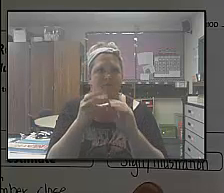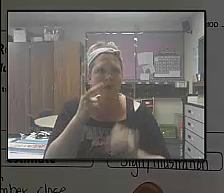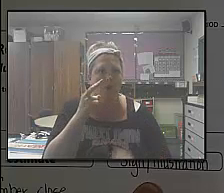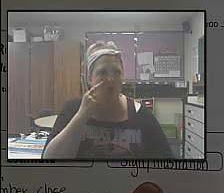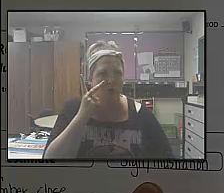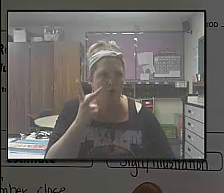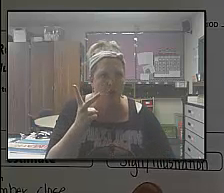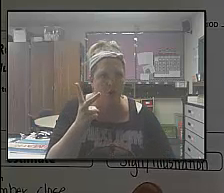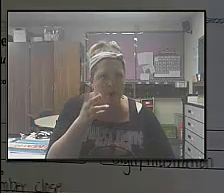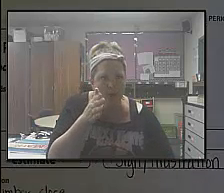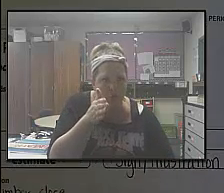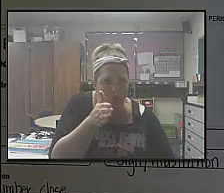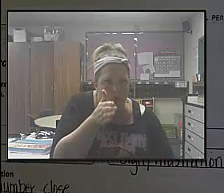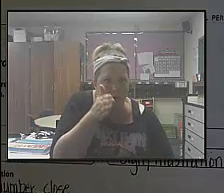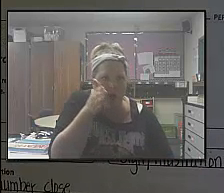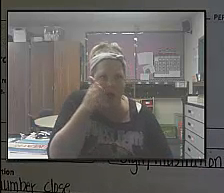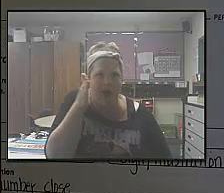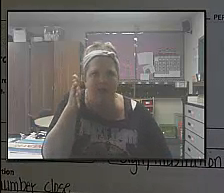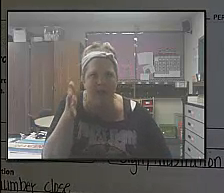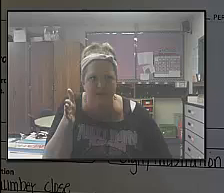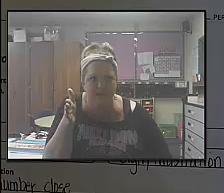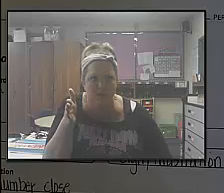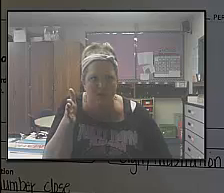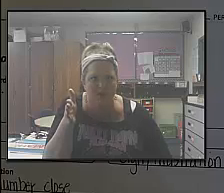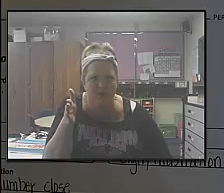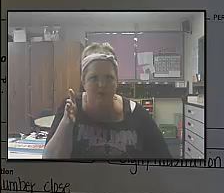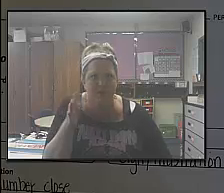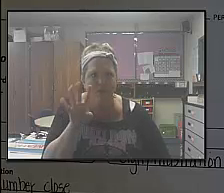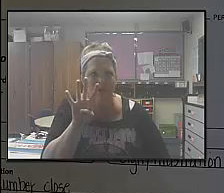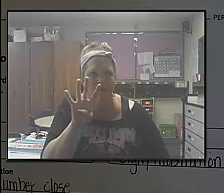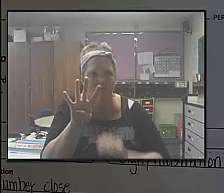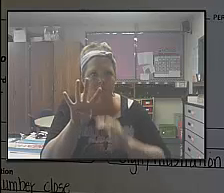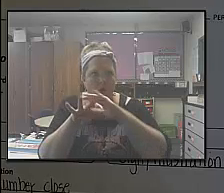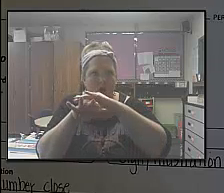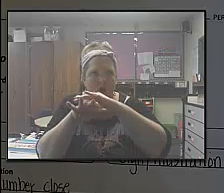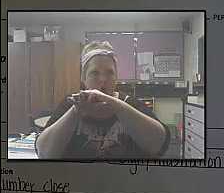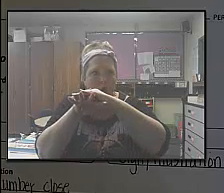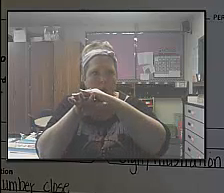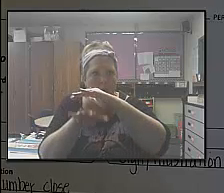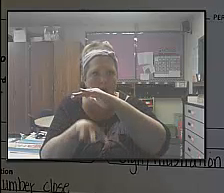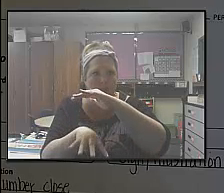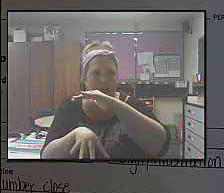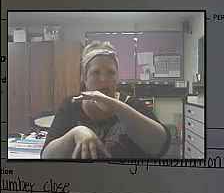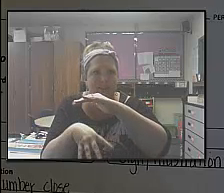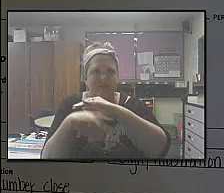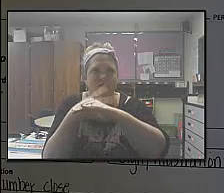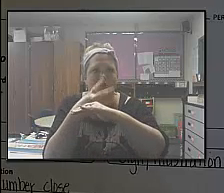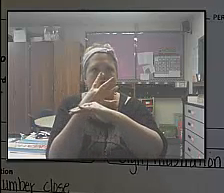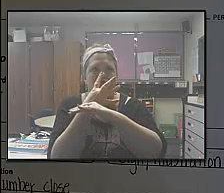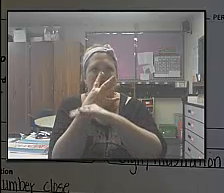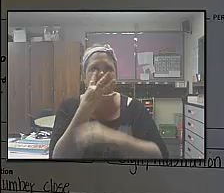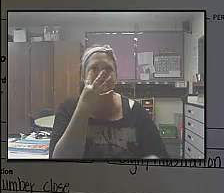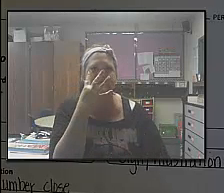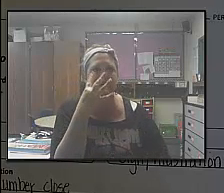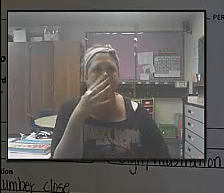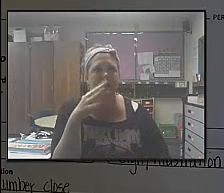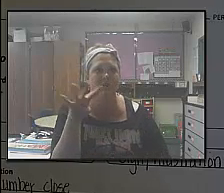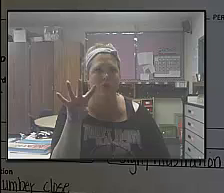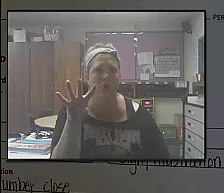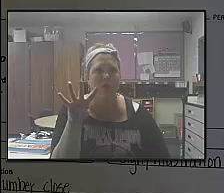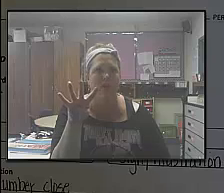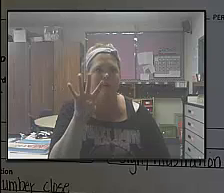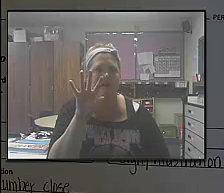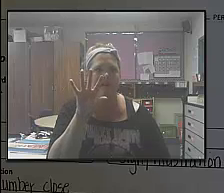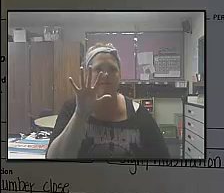pink heading. Look, kind of becomes your question. Next door. That subheading or less. Change it to a question. You're